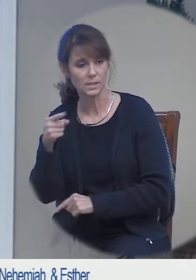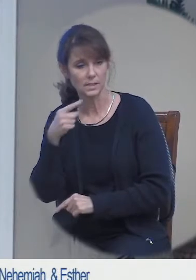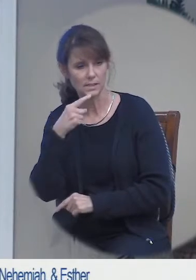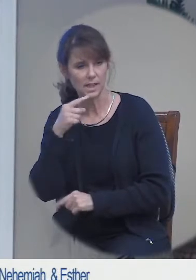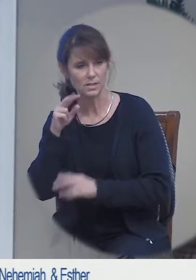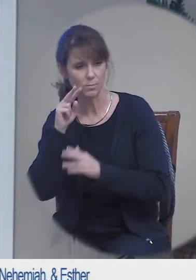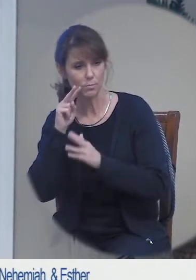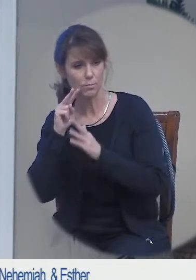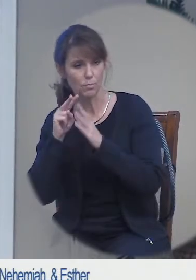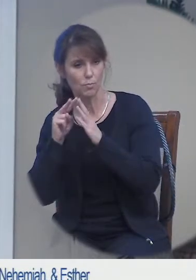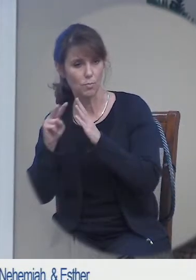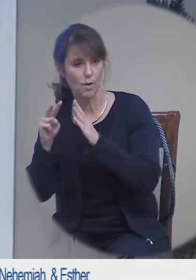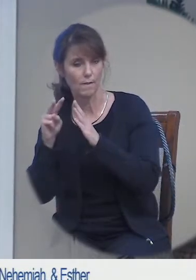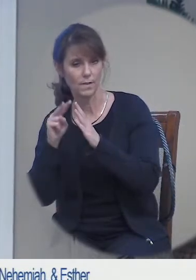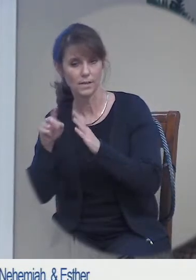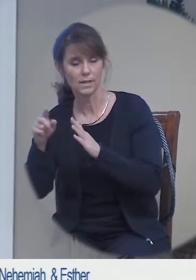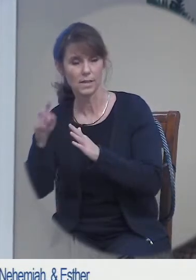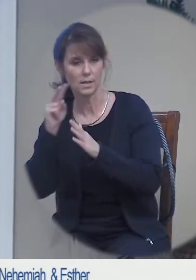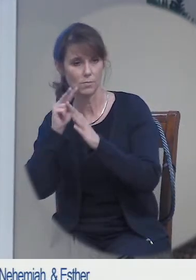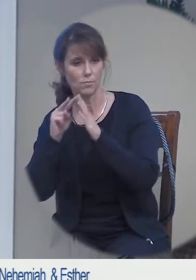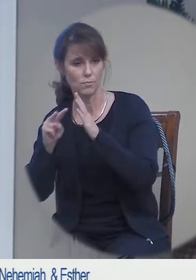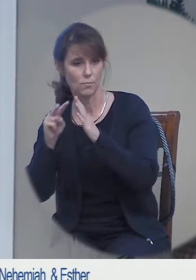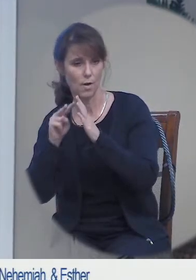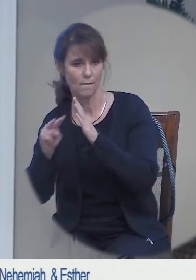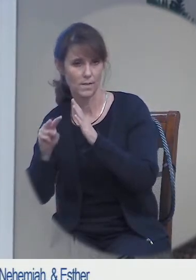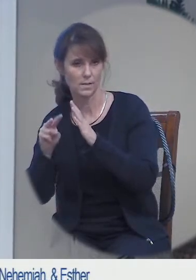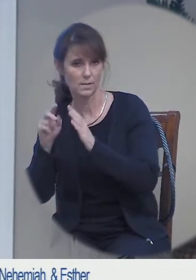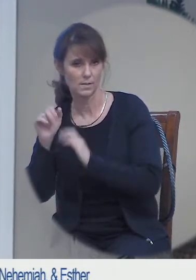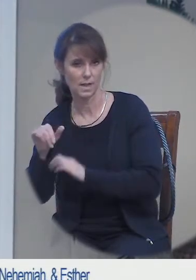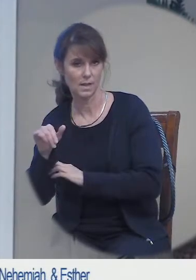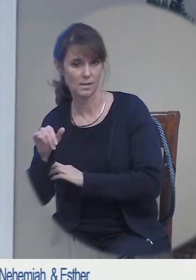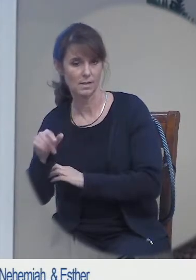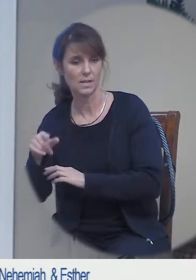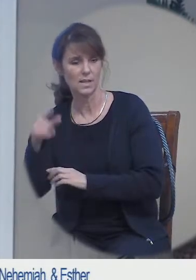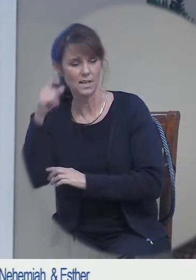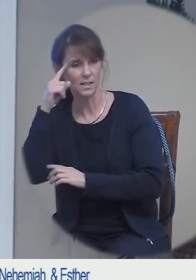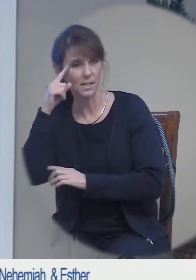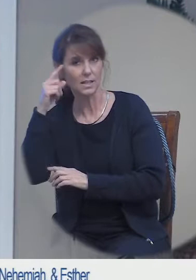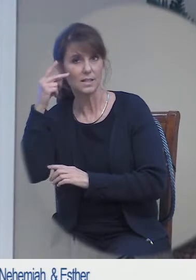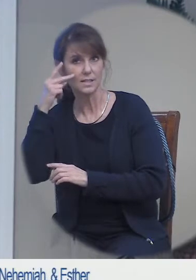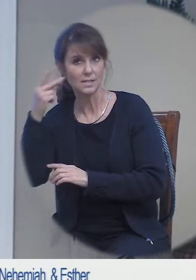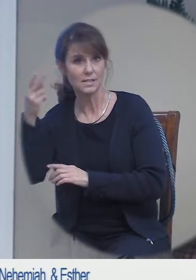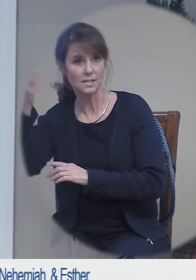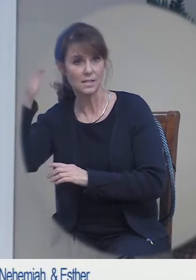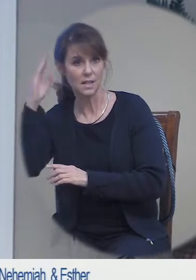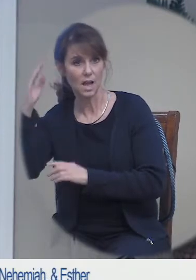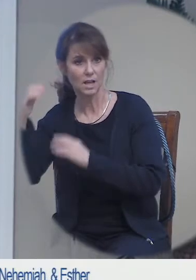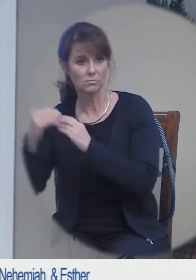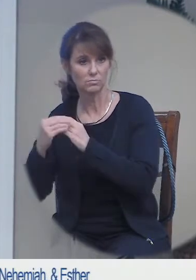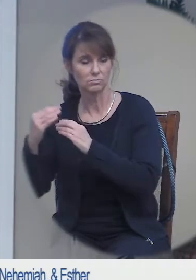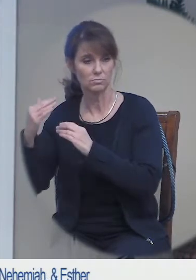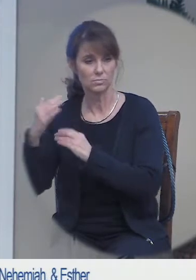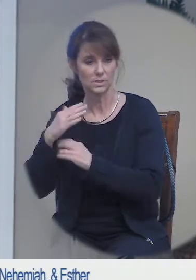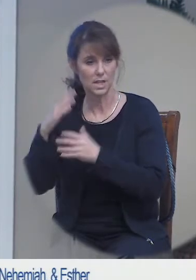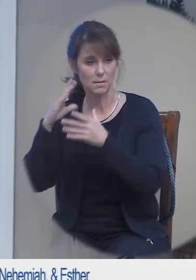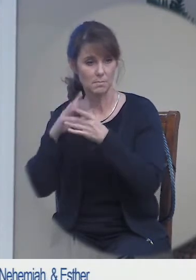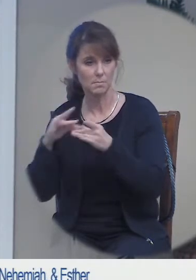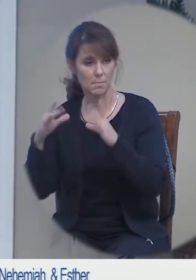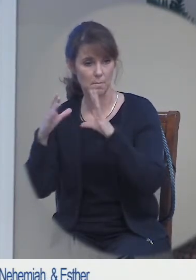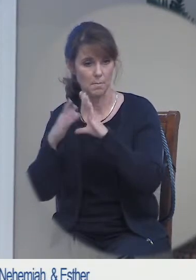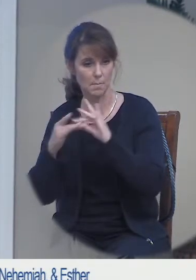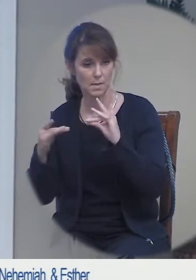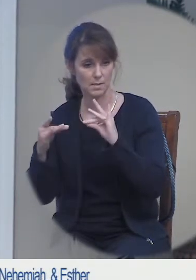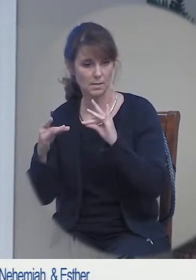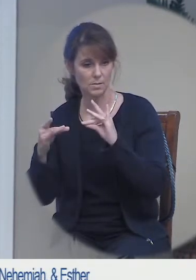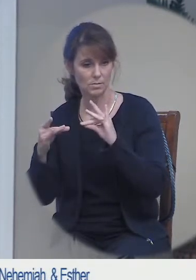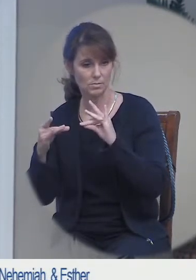prophecy, it seems like. Then I pursued that God surely had not sent him, but he uttered his prophecy against me because Tobiah